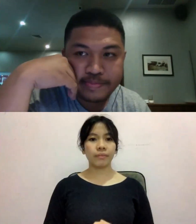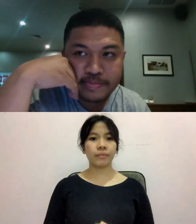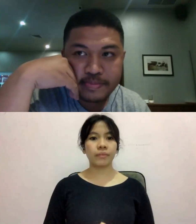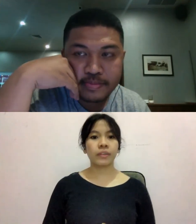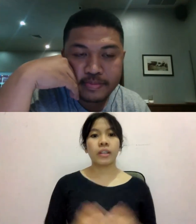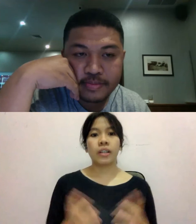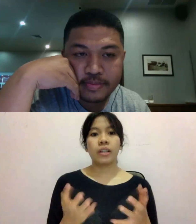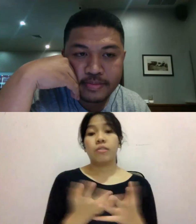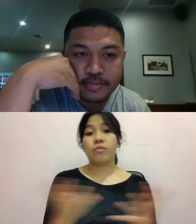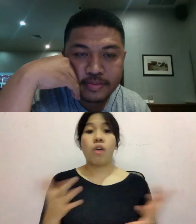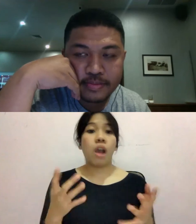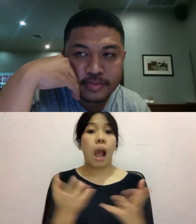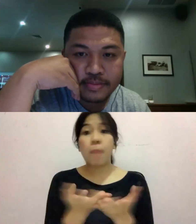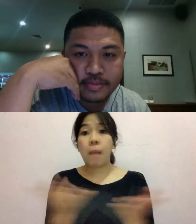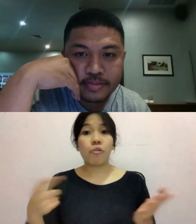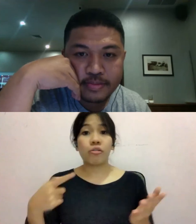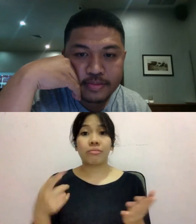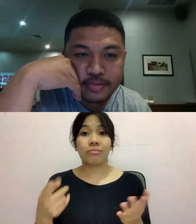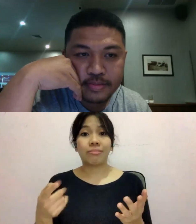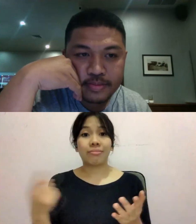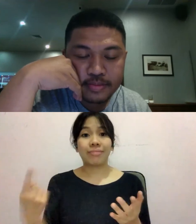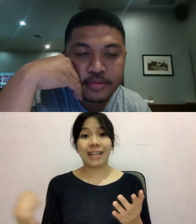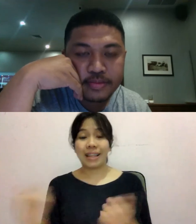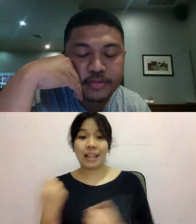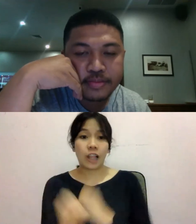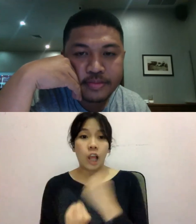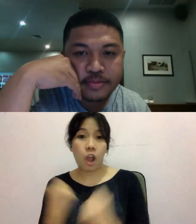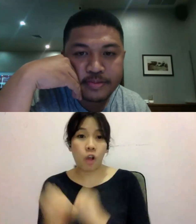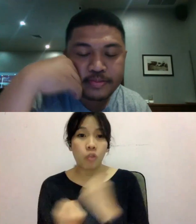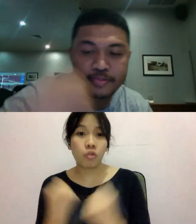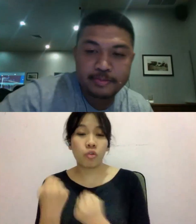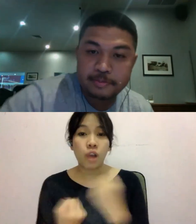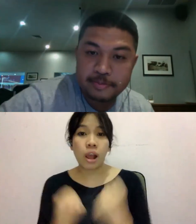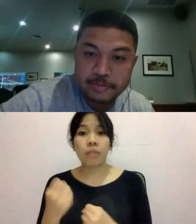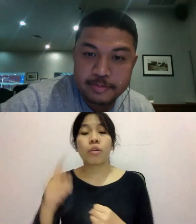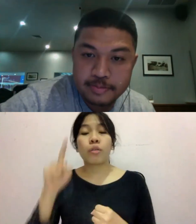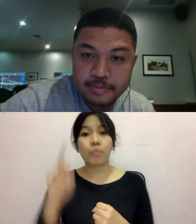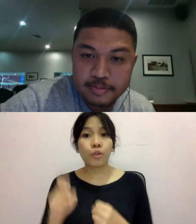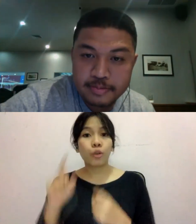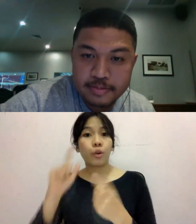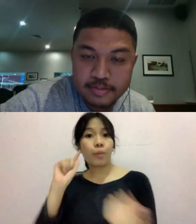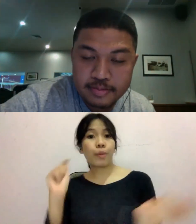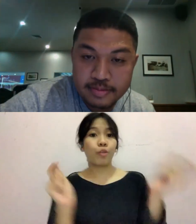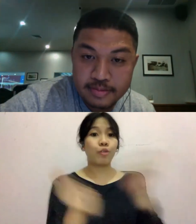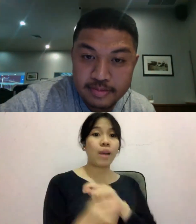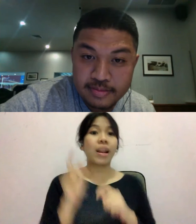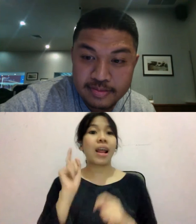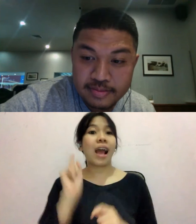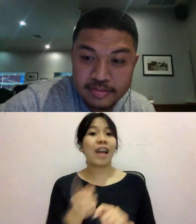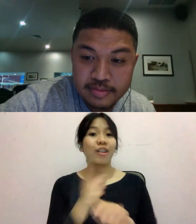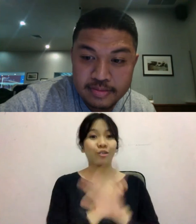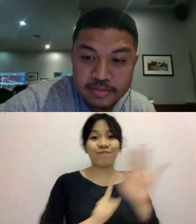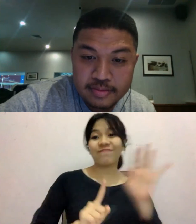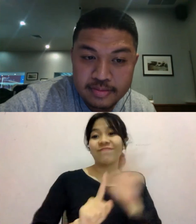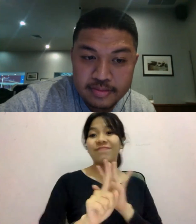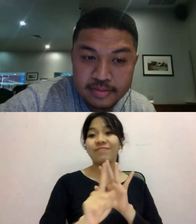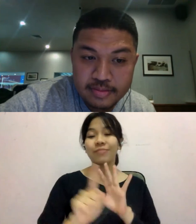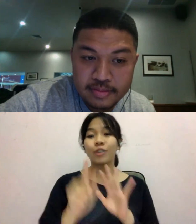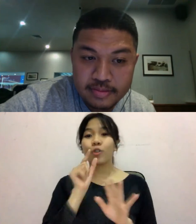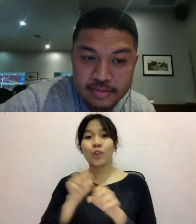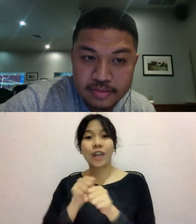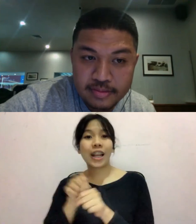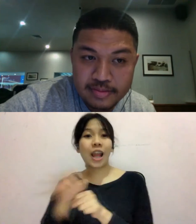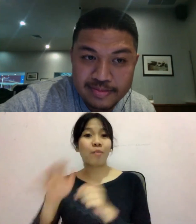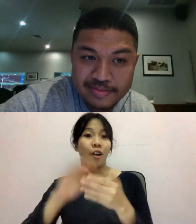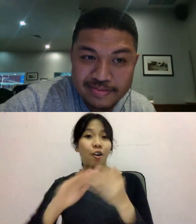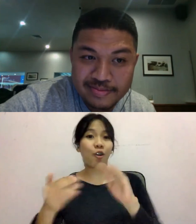do does make a difference. That is true, and what we represent the community, such as